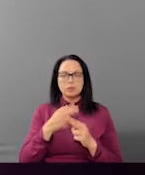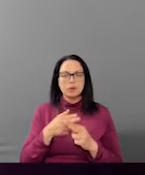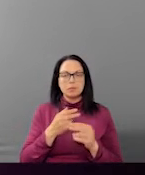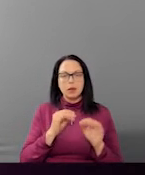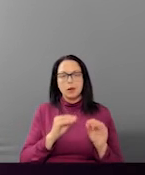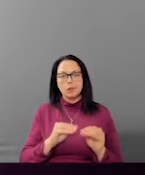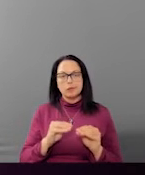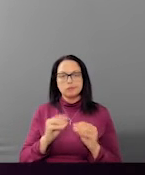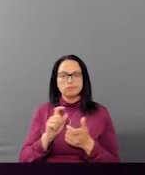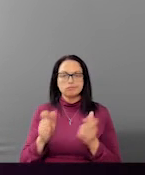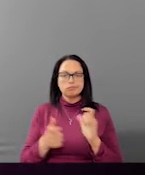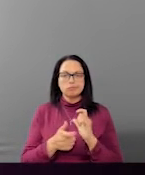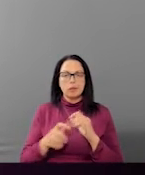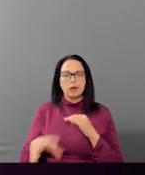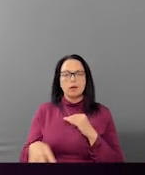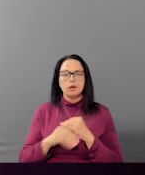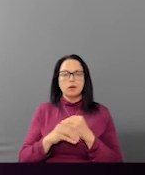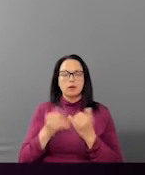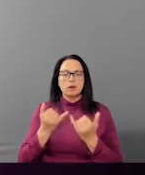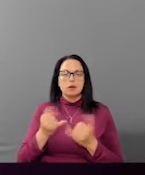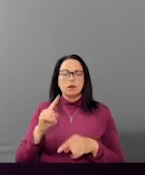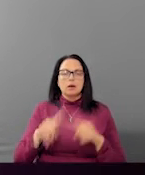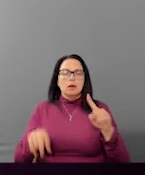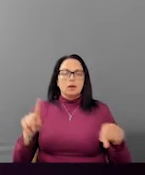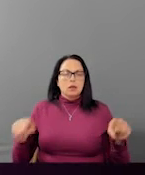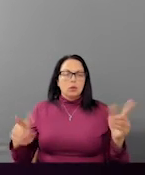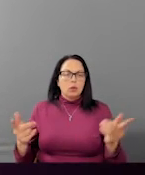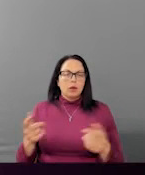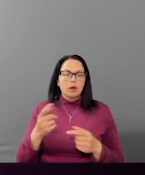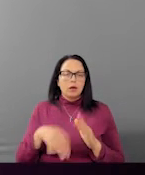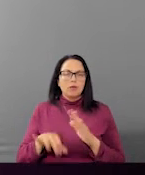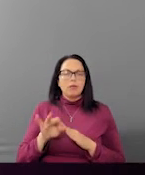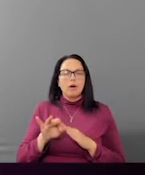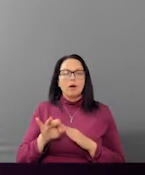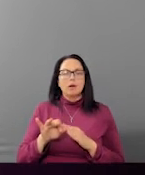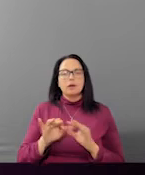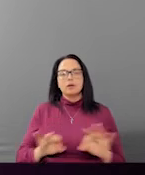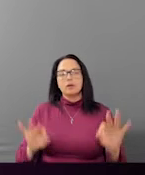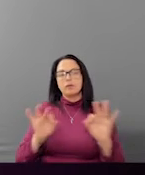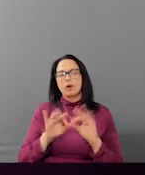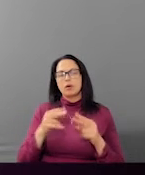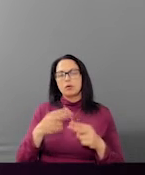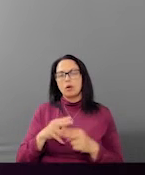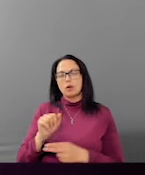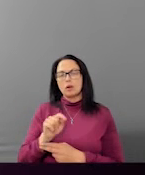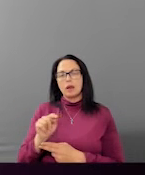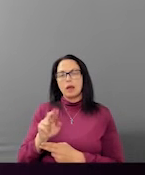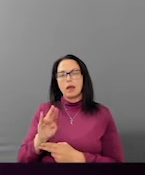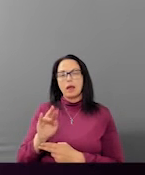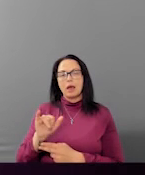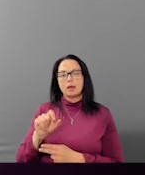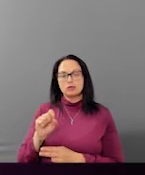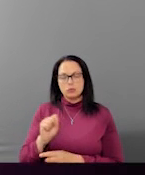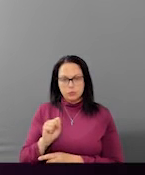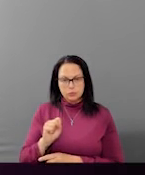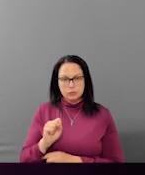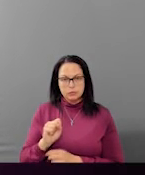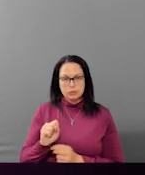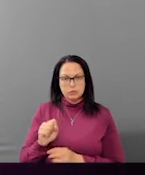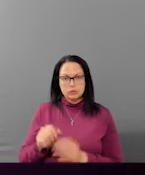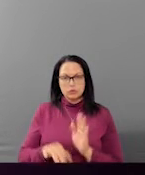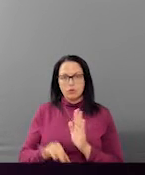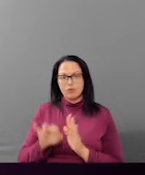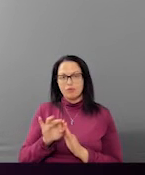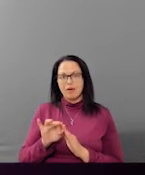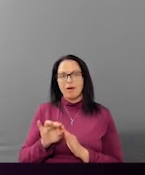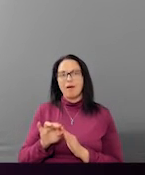it's an array. And we're going to find the value called attributes, remember, because that was a key, and then the value is an array. So find the key called